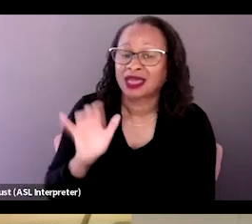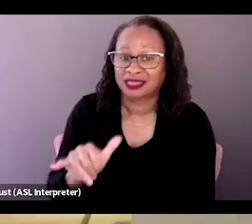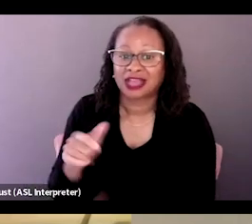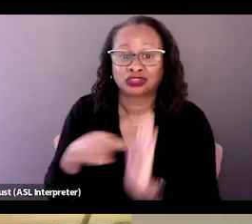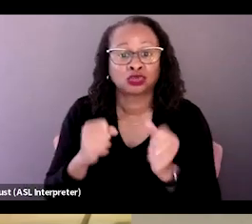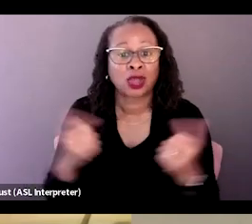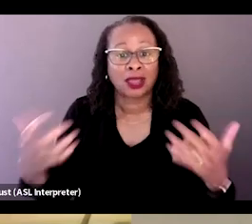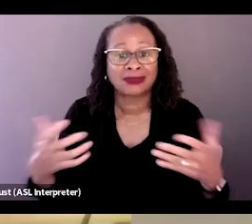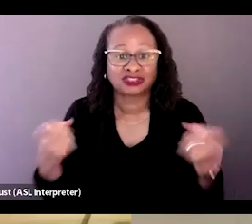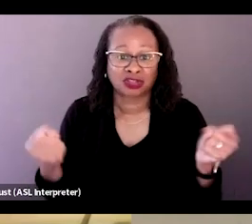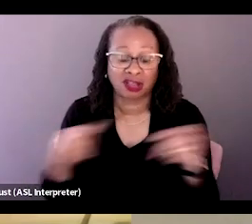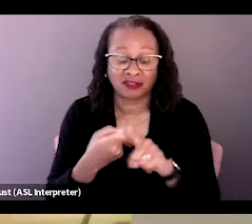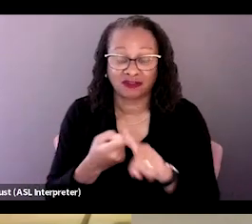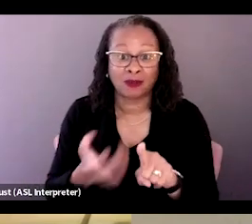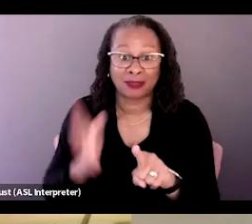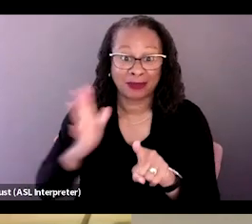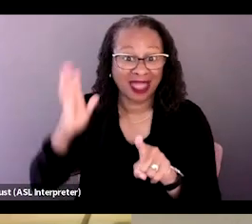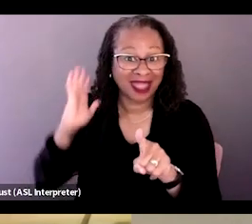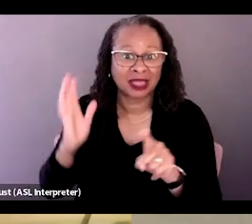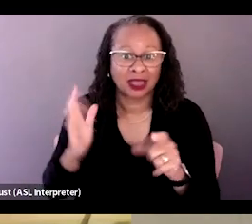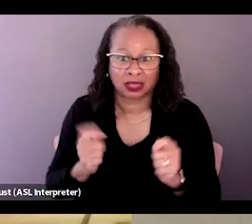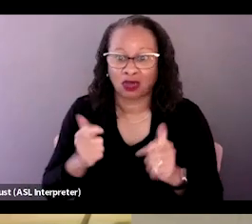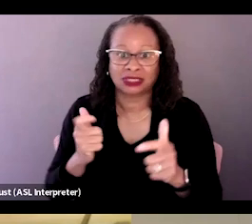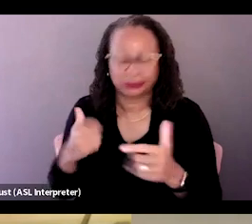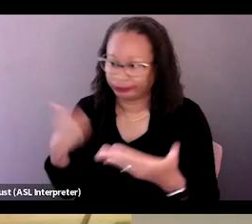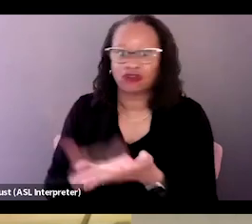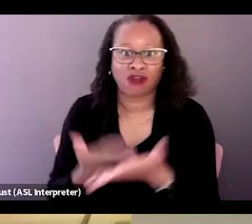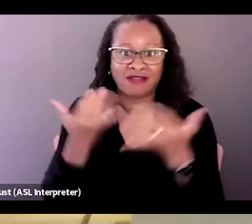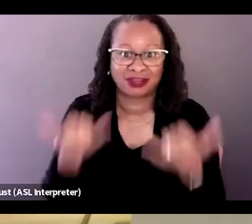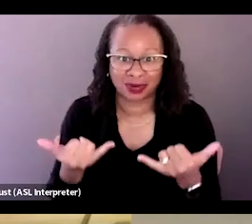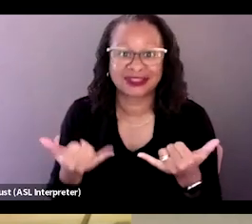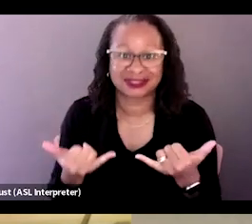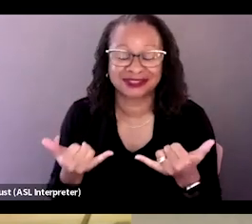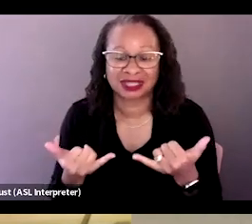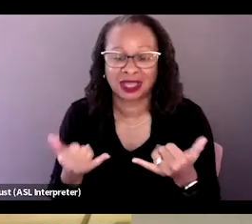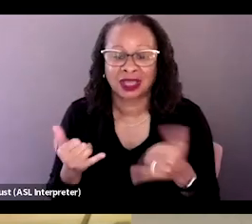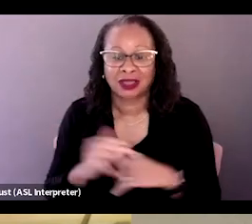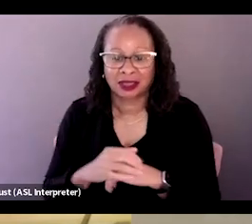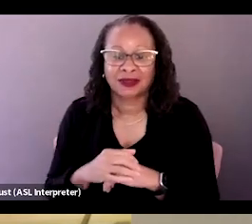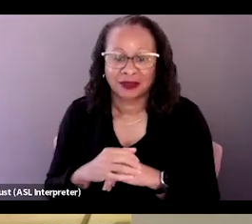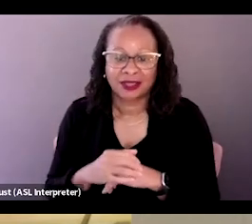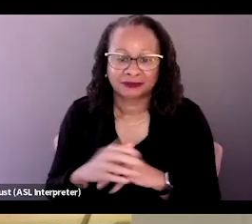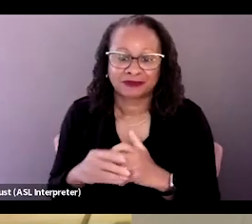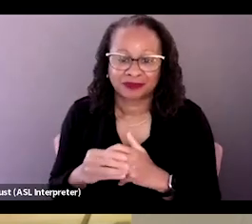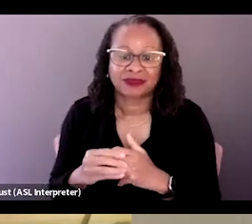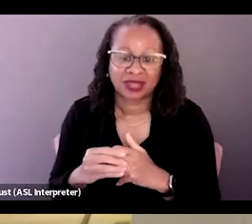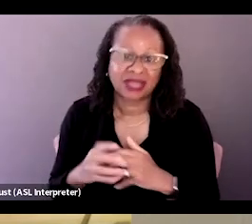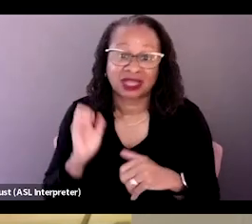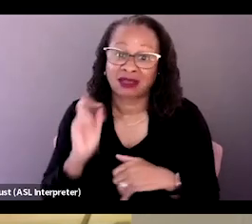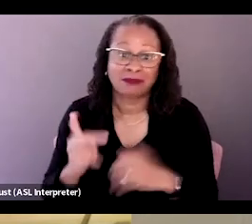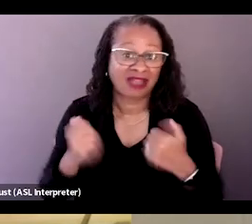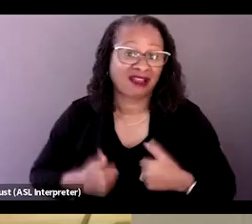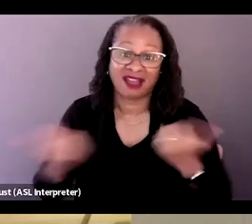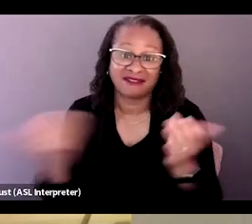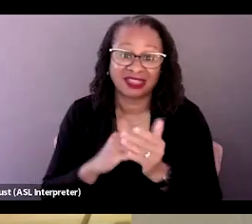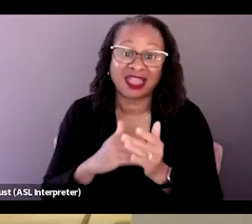in the past can, like, all of a sudden, boom, a little problem in the present, years and years after, and just come back alive